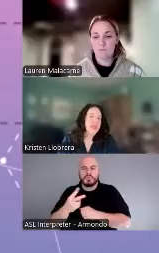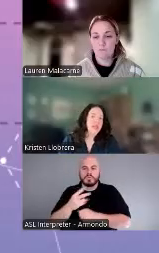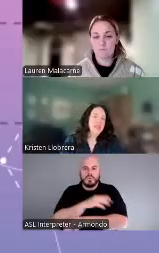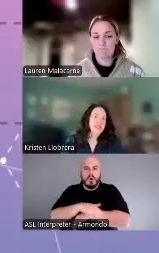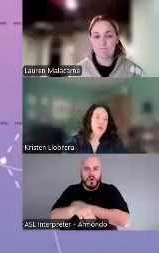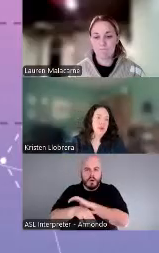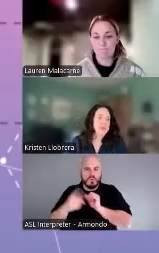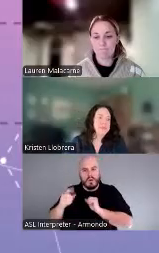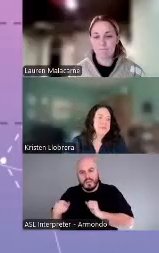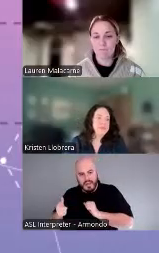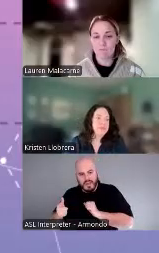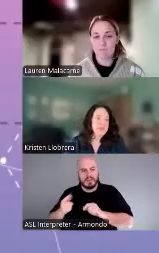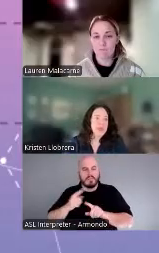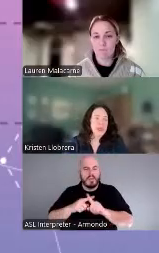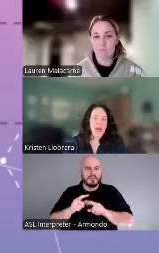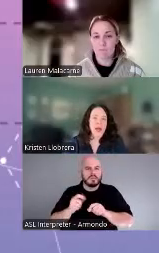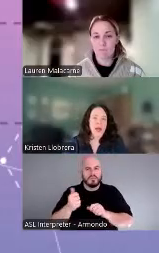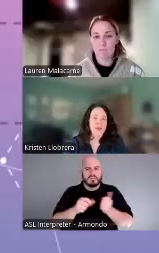assistance. So